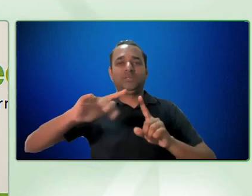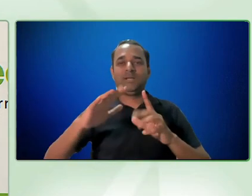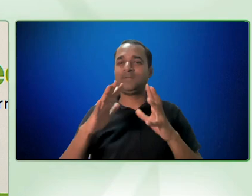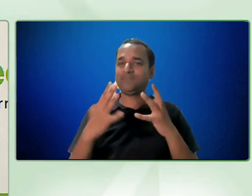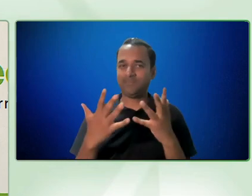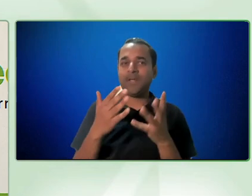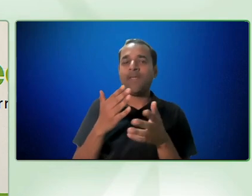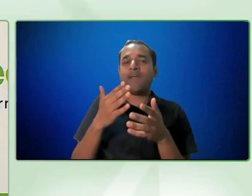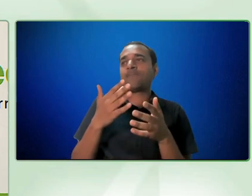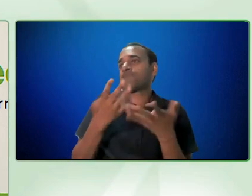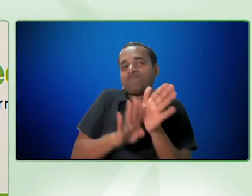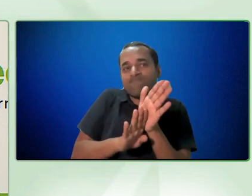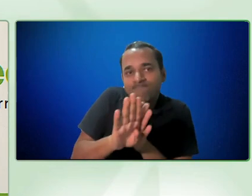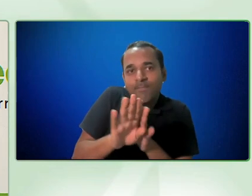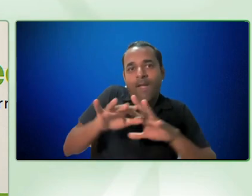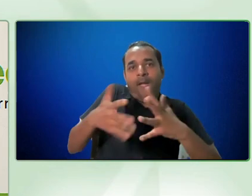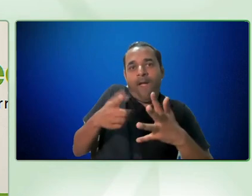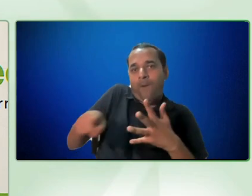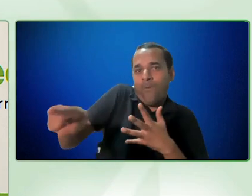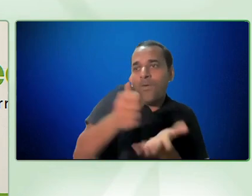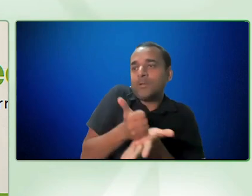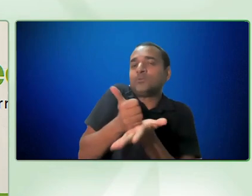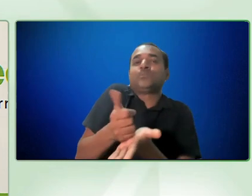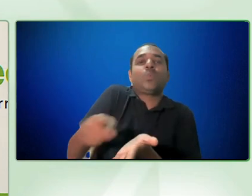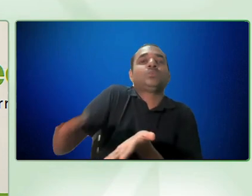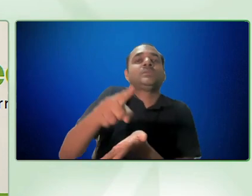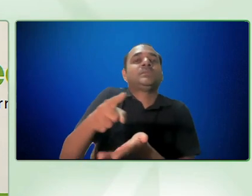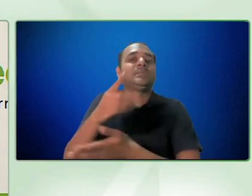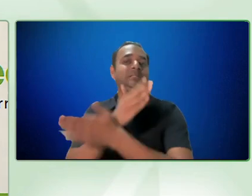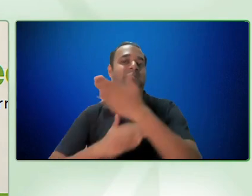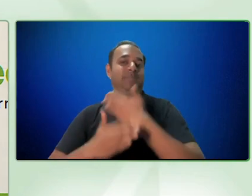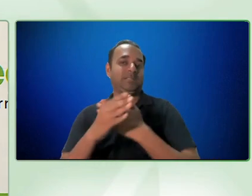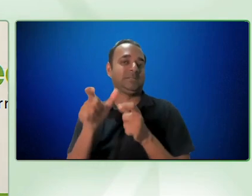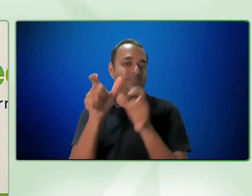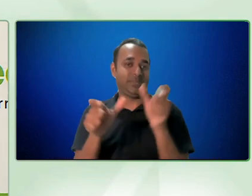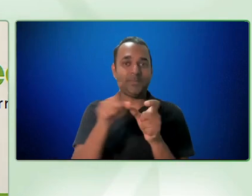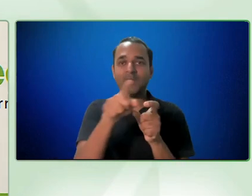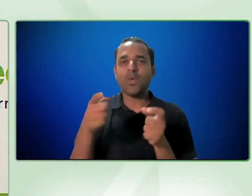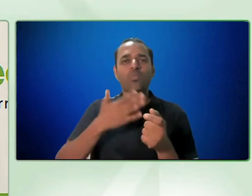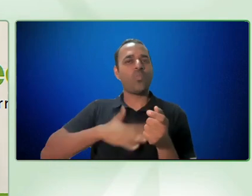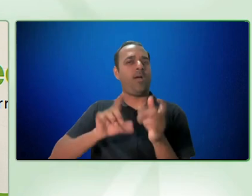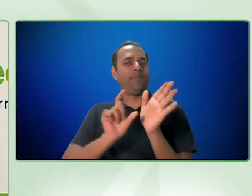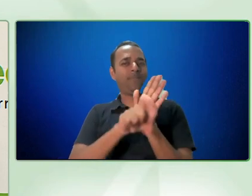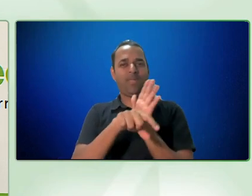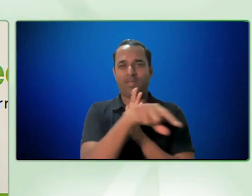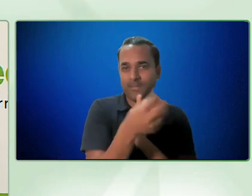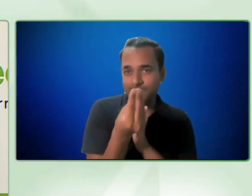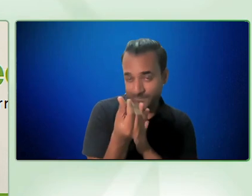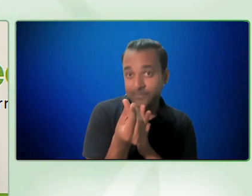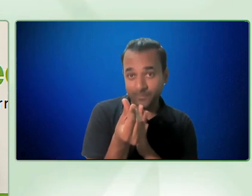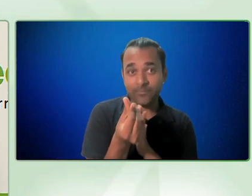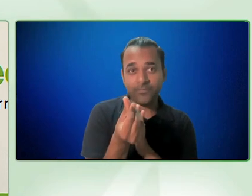And so, therefore, bankability is what the world needs. It just needs it. What was the other question? Well,